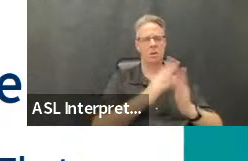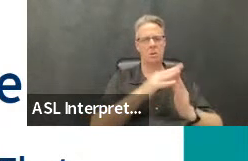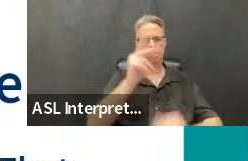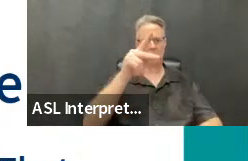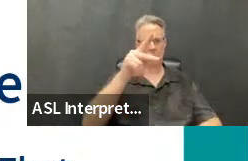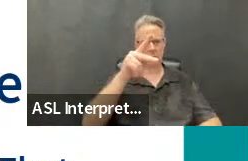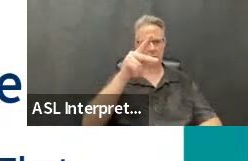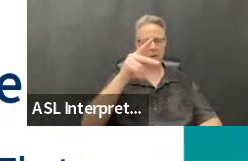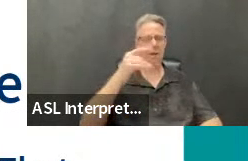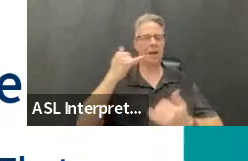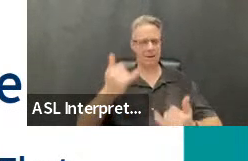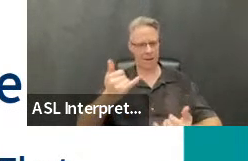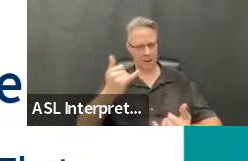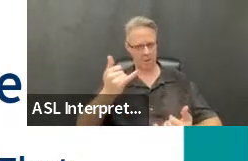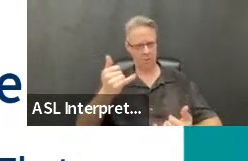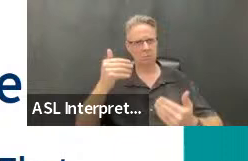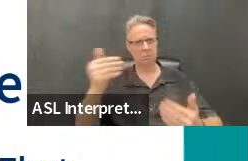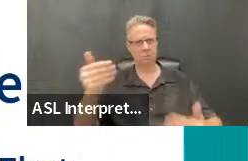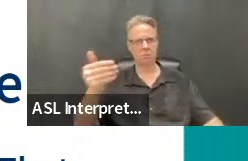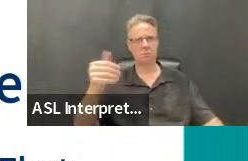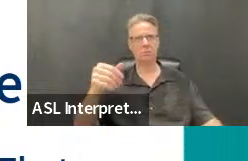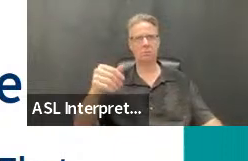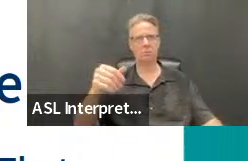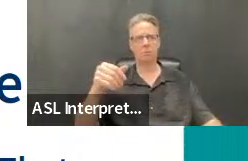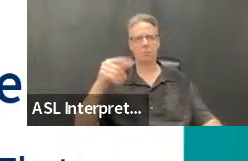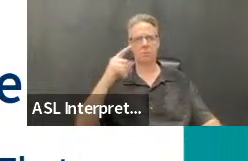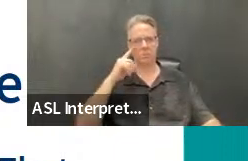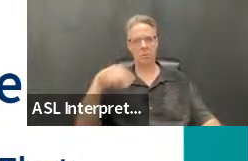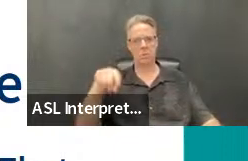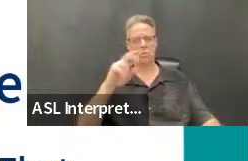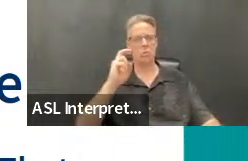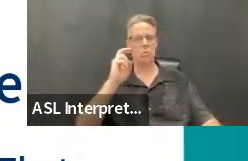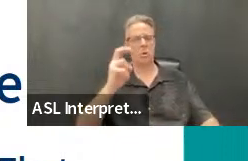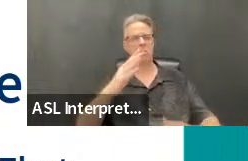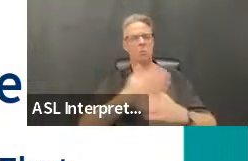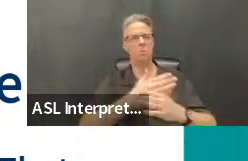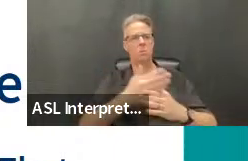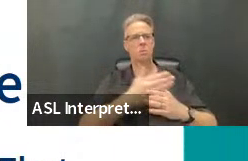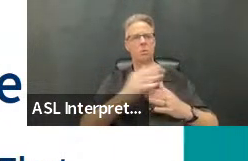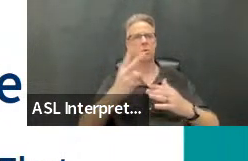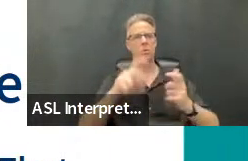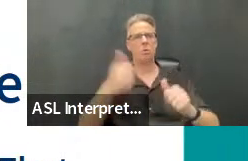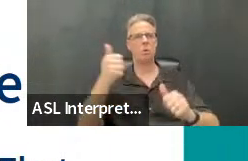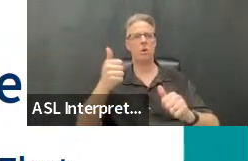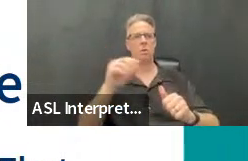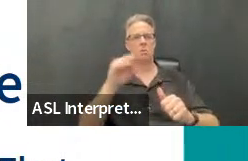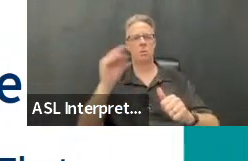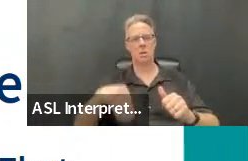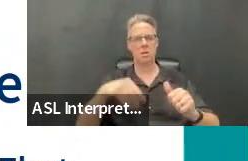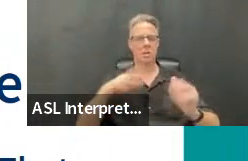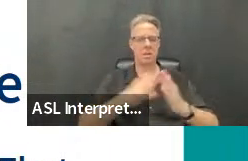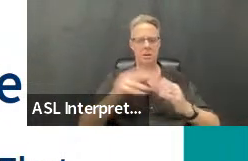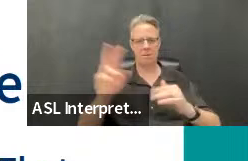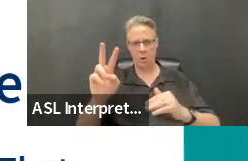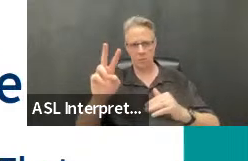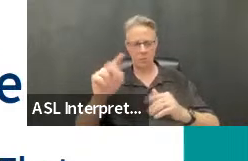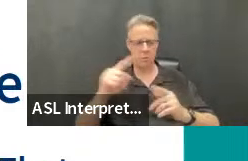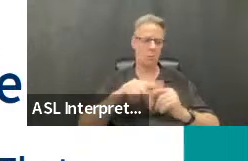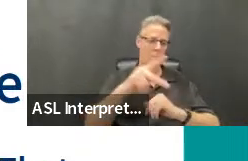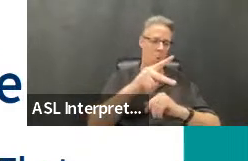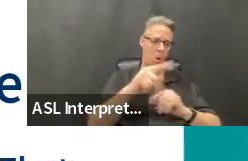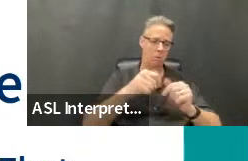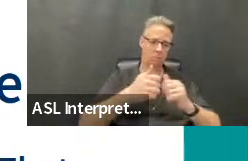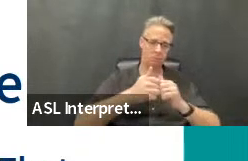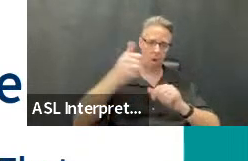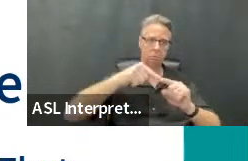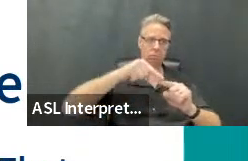And now there is. And so for those trips between those two largest markets, which is downtown Vancouver to downtown Portland, we